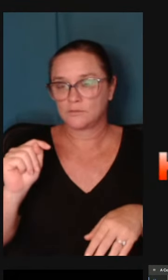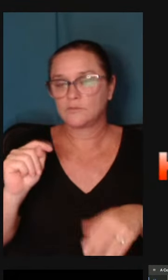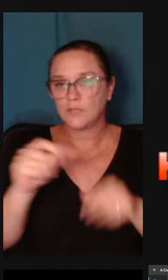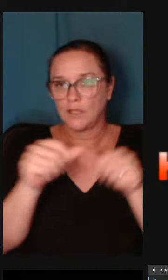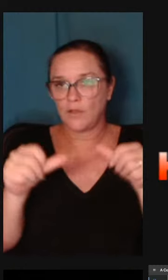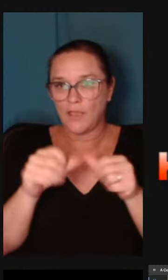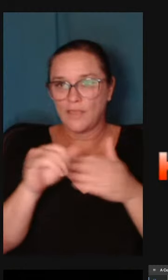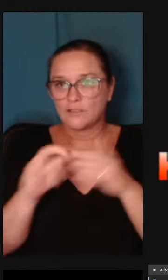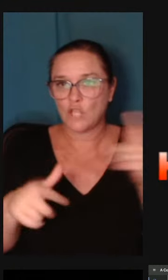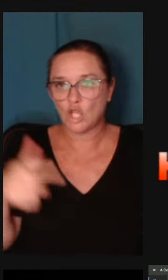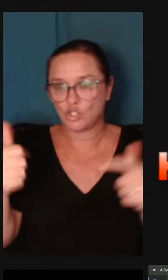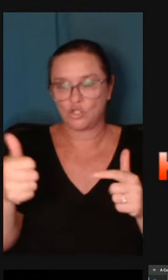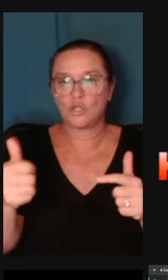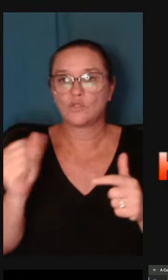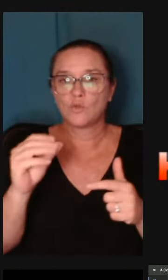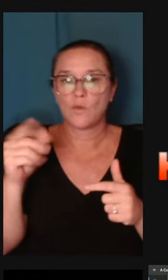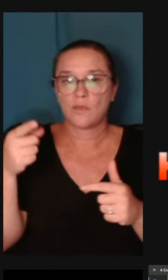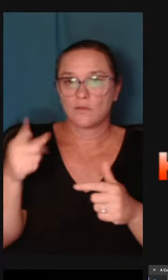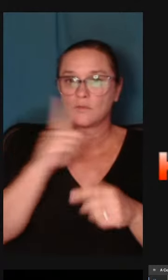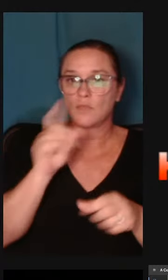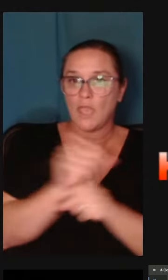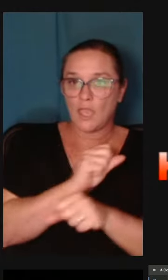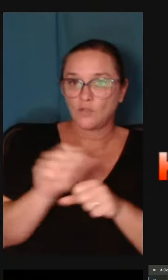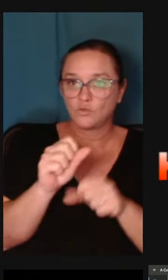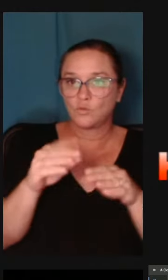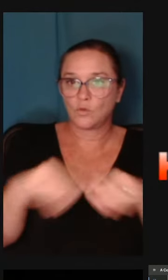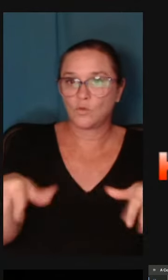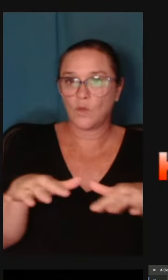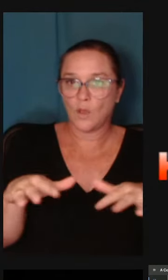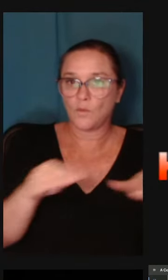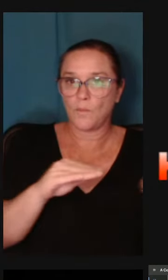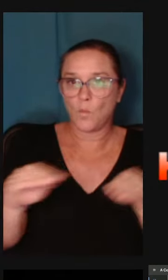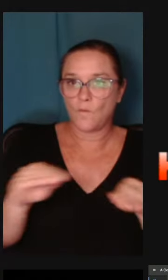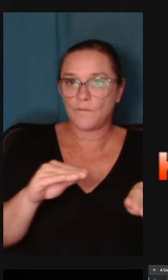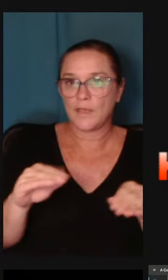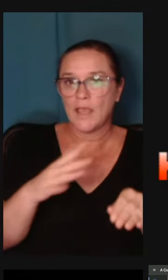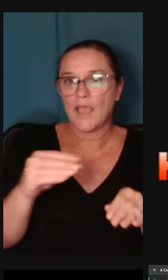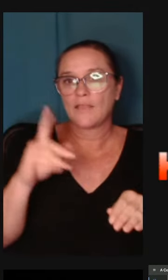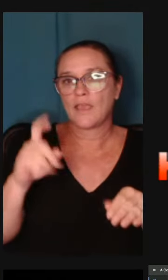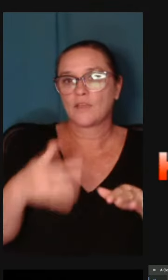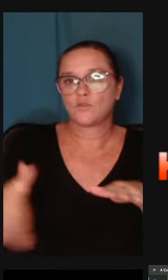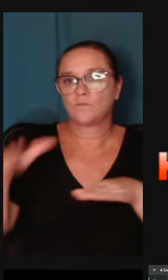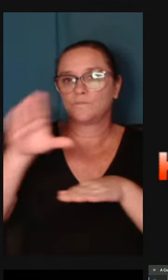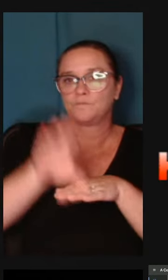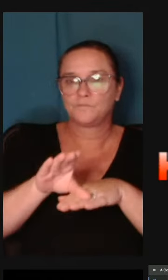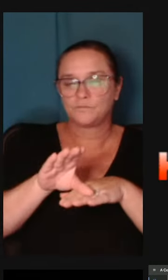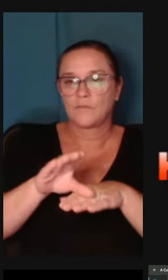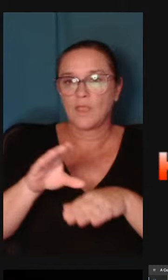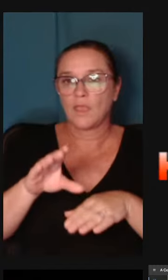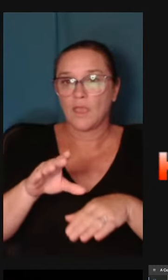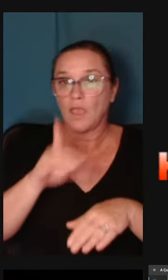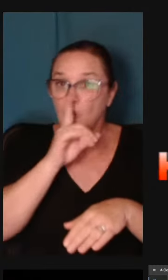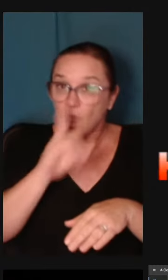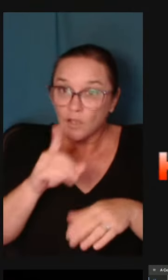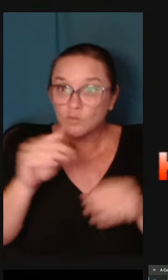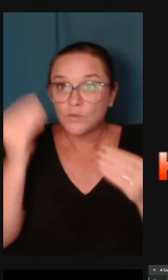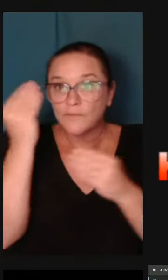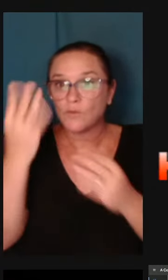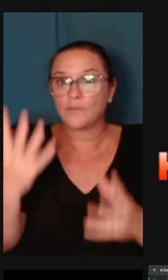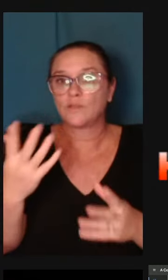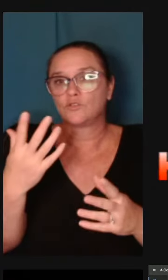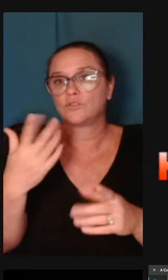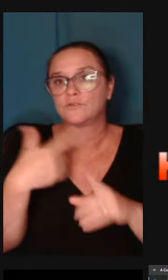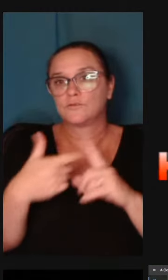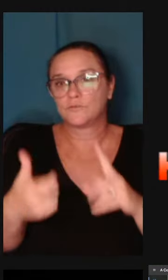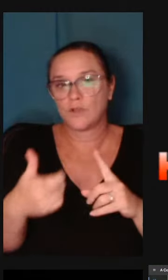right? And so this is the actual ground movement. And I have superimposed on here some actual data that was collected from on-the-ground